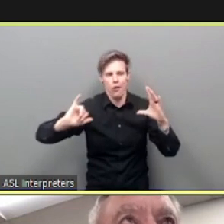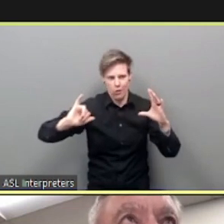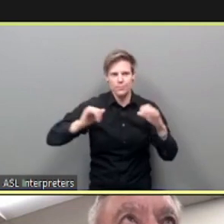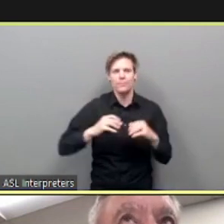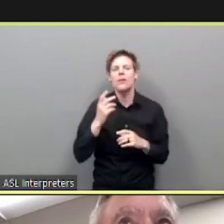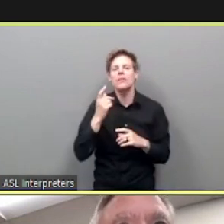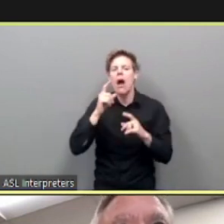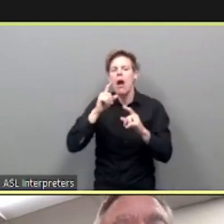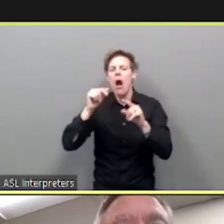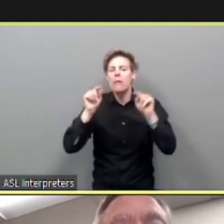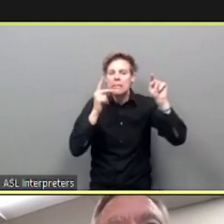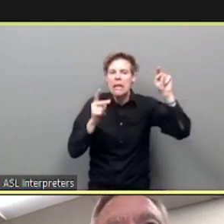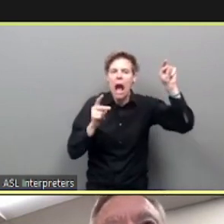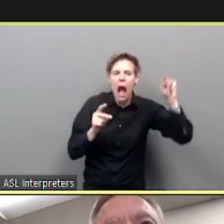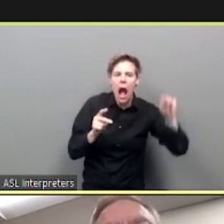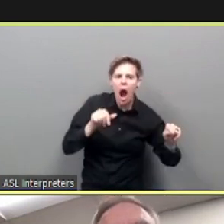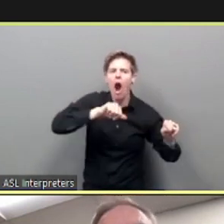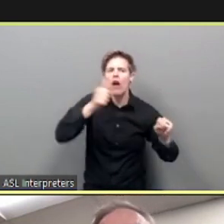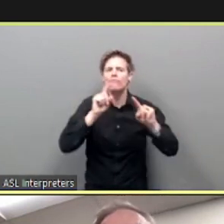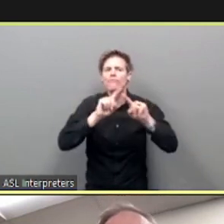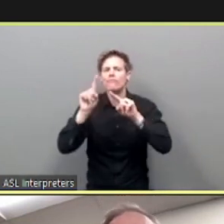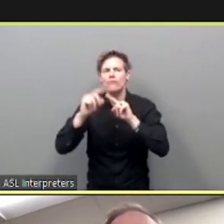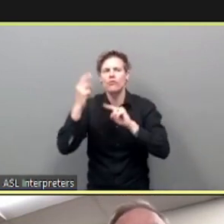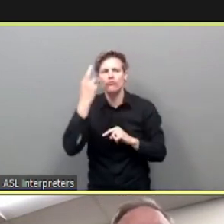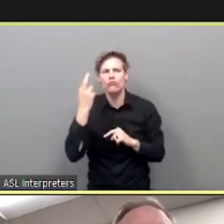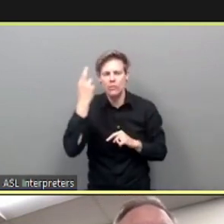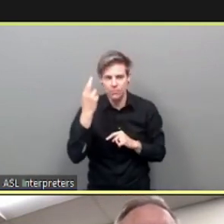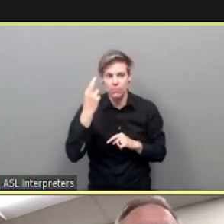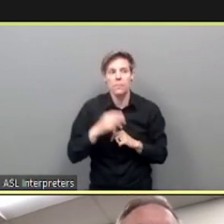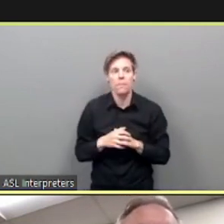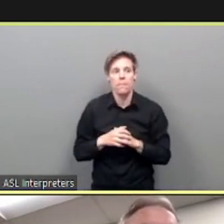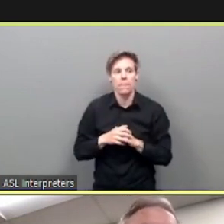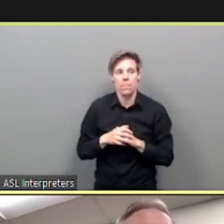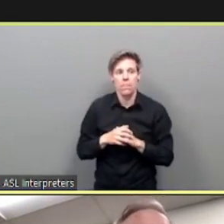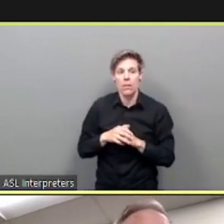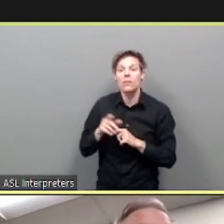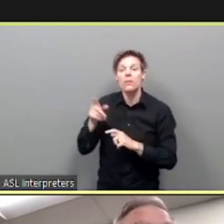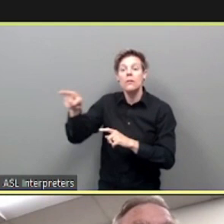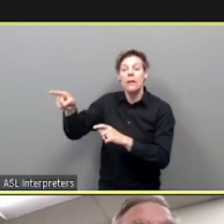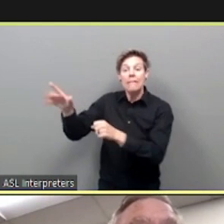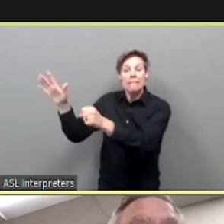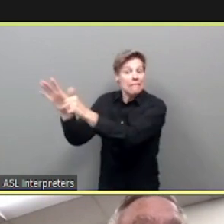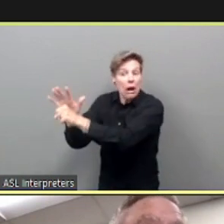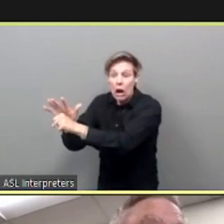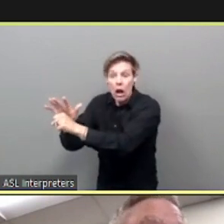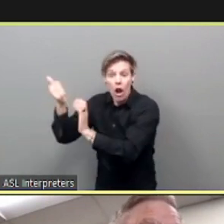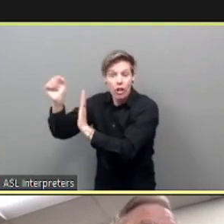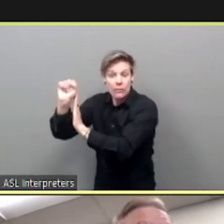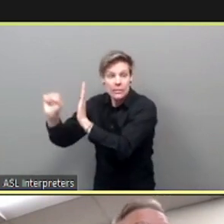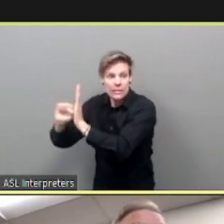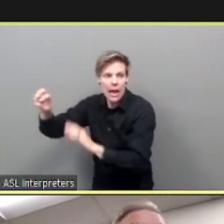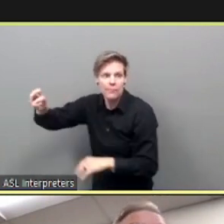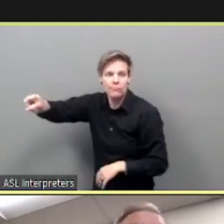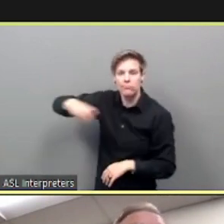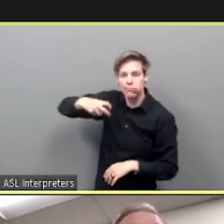flip side of the equation, so that's the importation of COVID hospitalizations. On the exportation